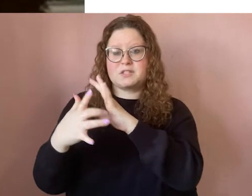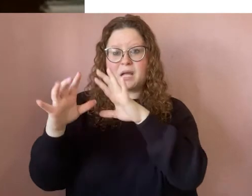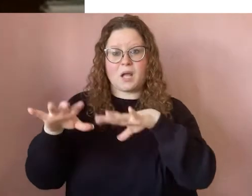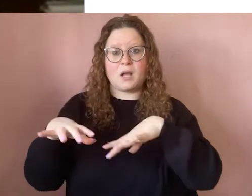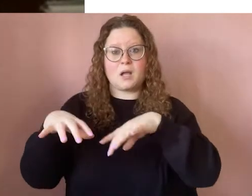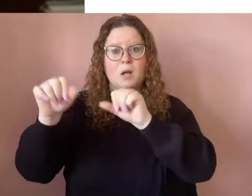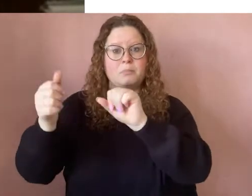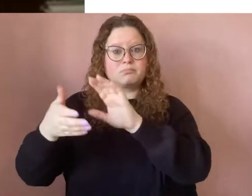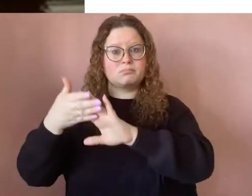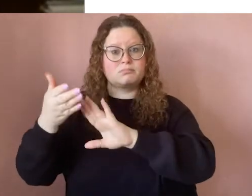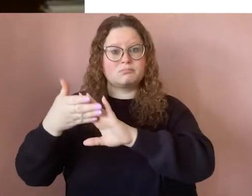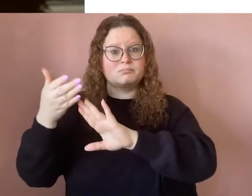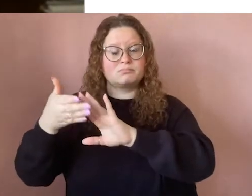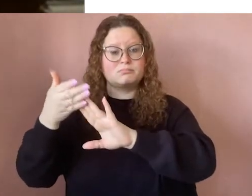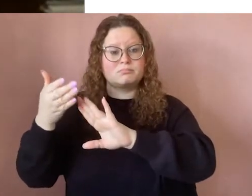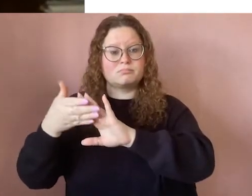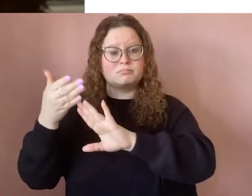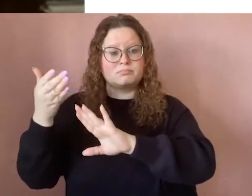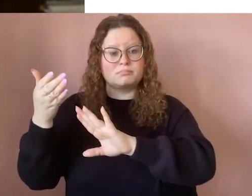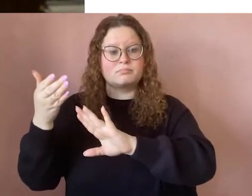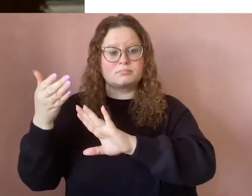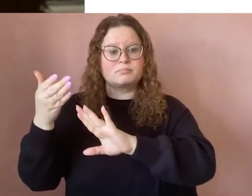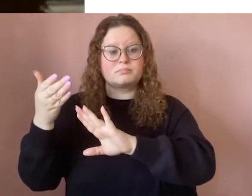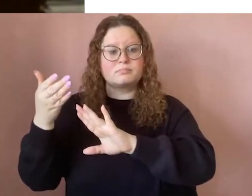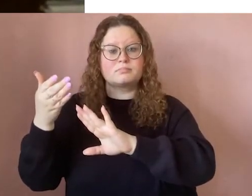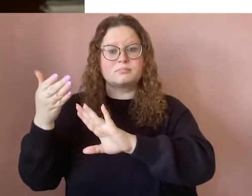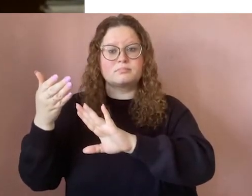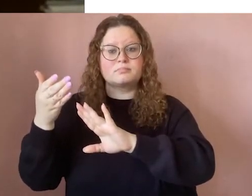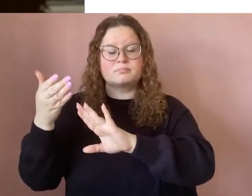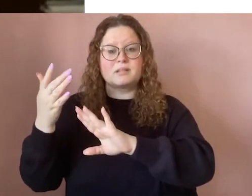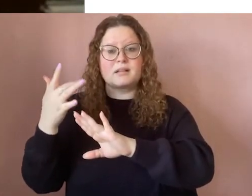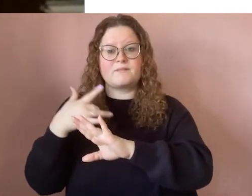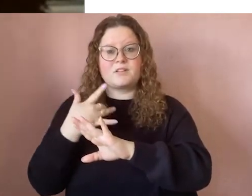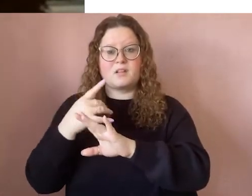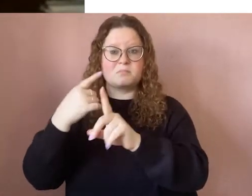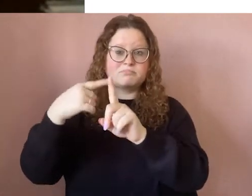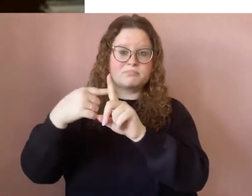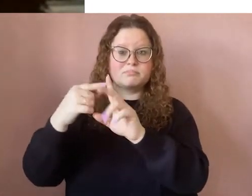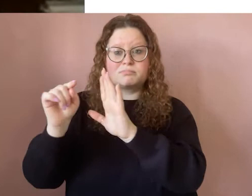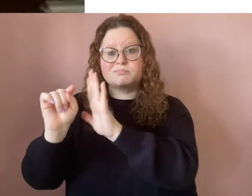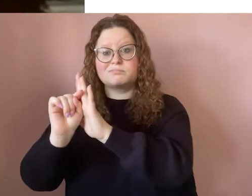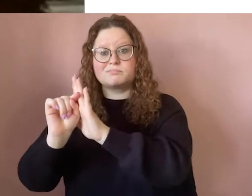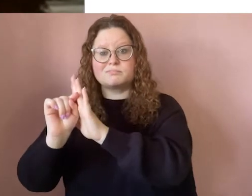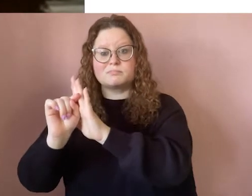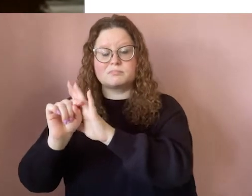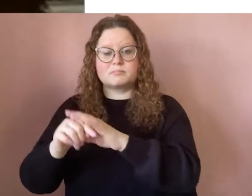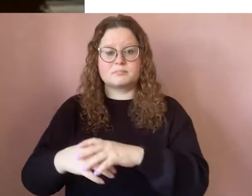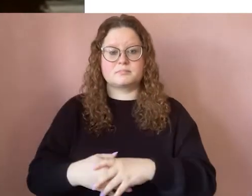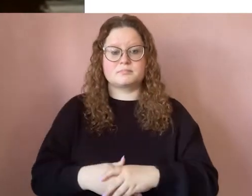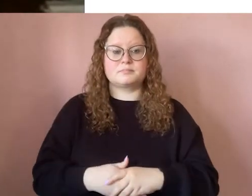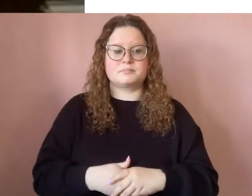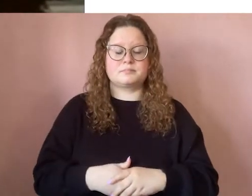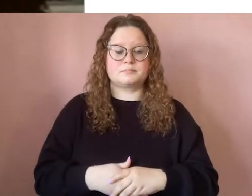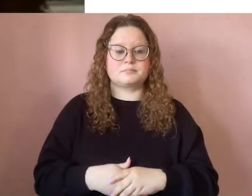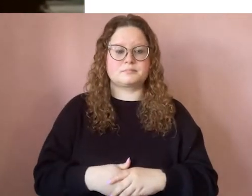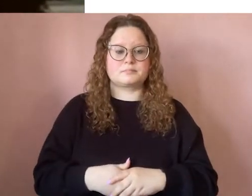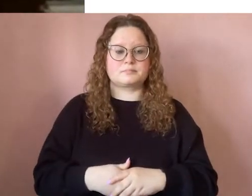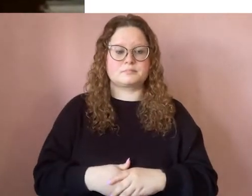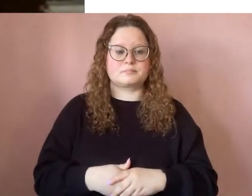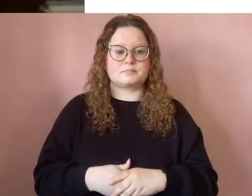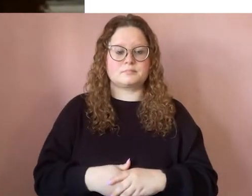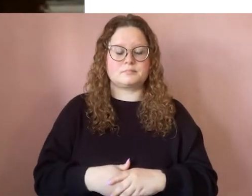or against us, that outweigh the things they are doing for us. I also want to underscore this.